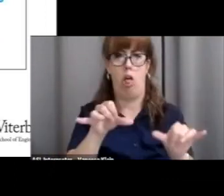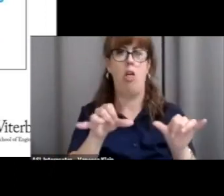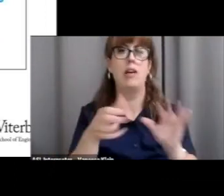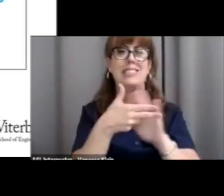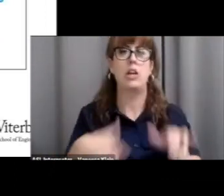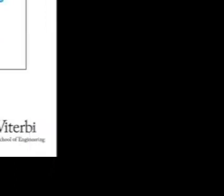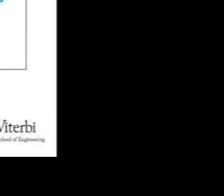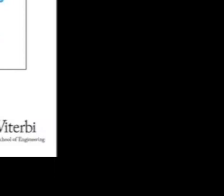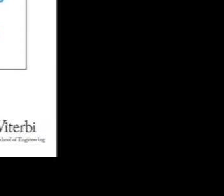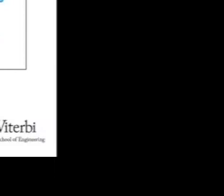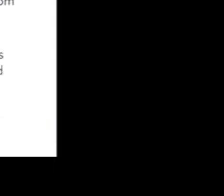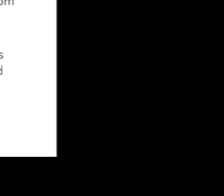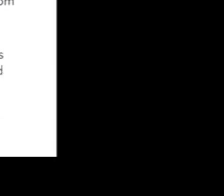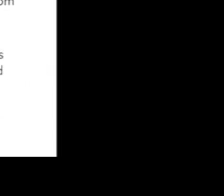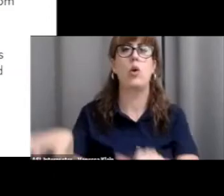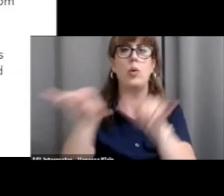males.